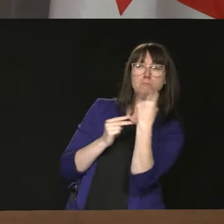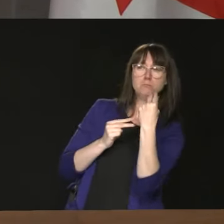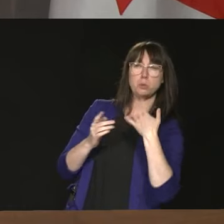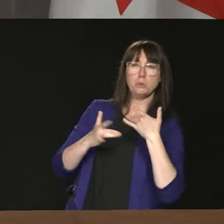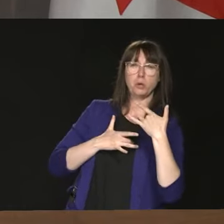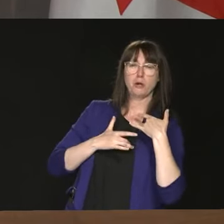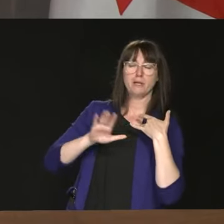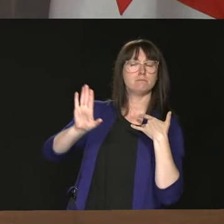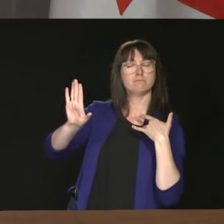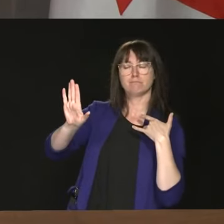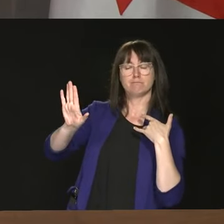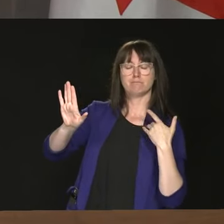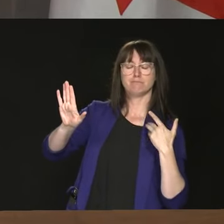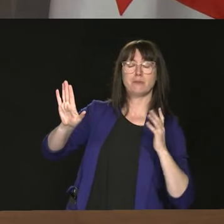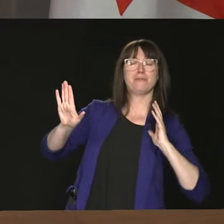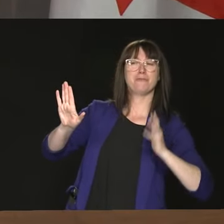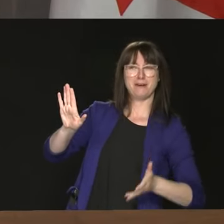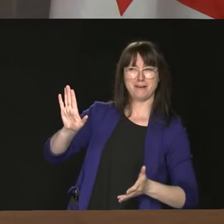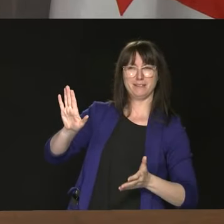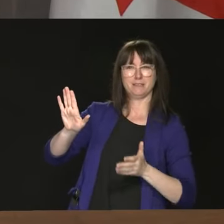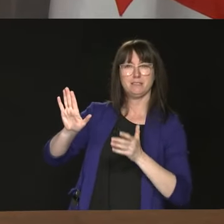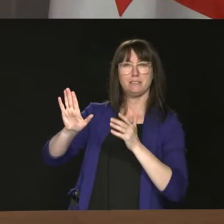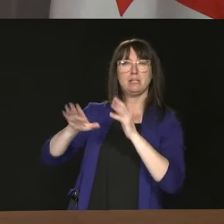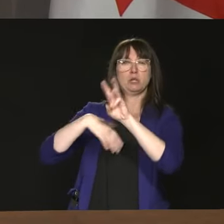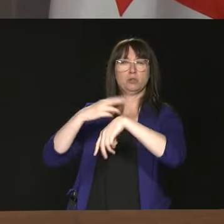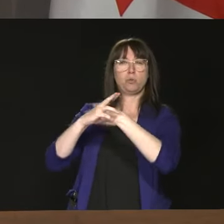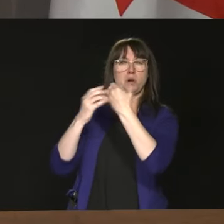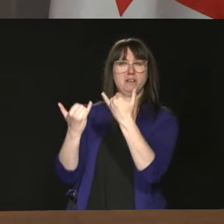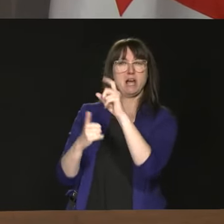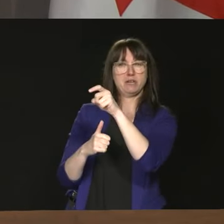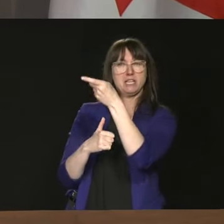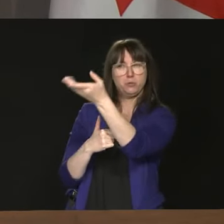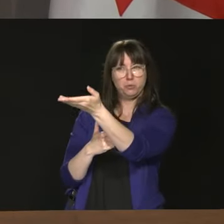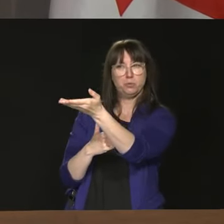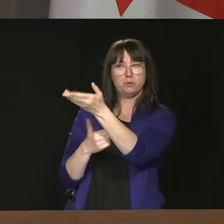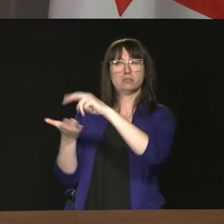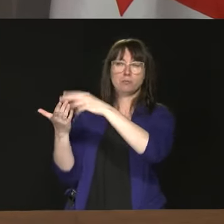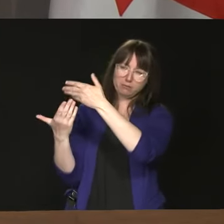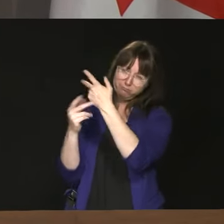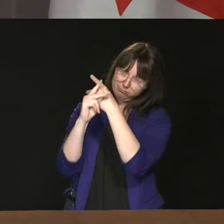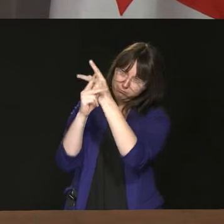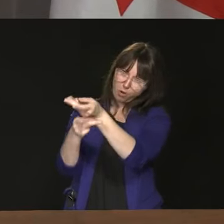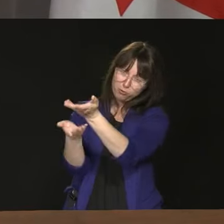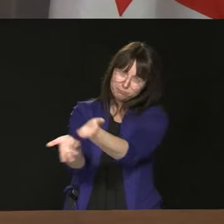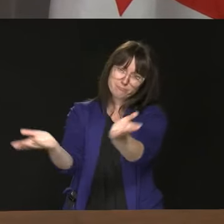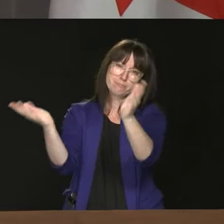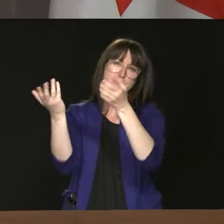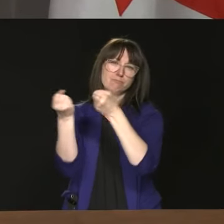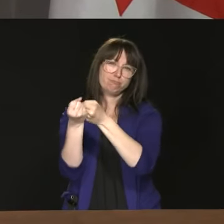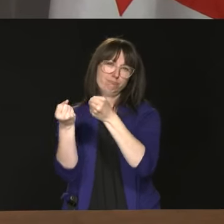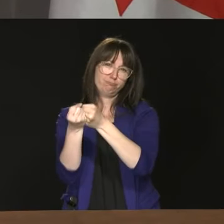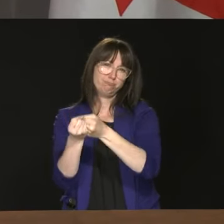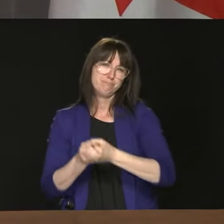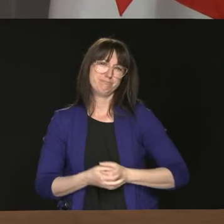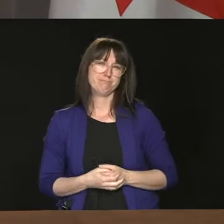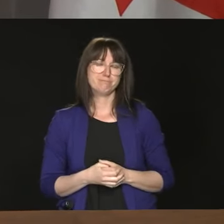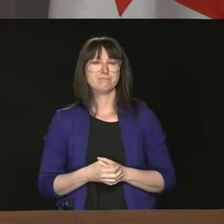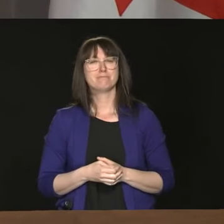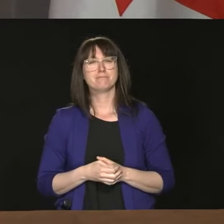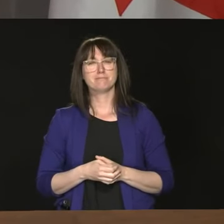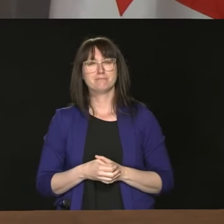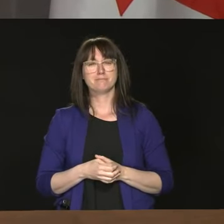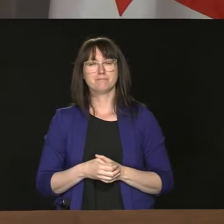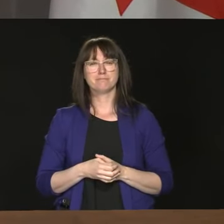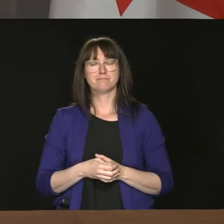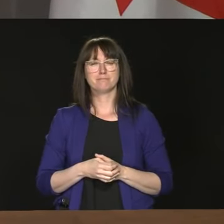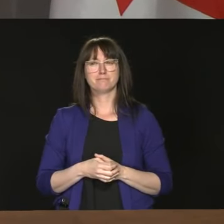We know the world elle needs a s'en hero, vient. so it can Chaque borrow jour, mine. les travailleurs de la santé partout au Canada se dépassent pour prodiguer Every les day, soins aux